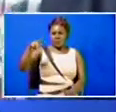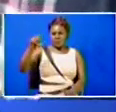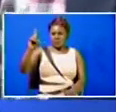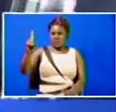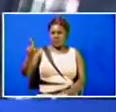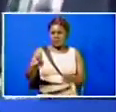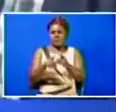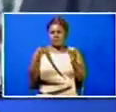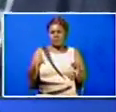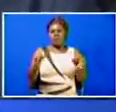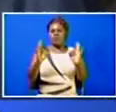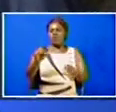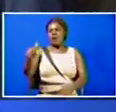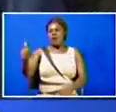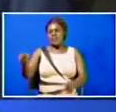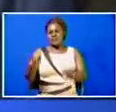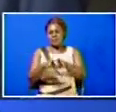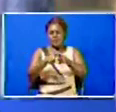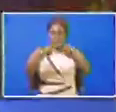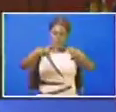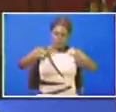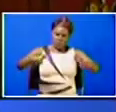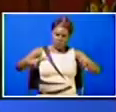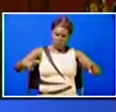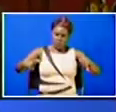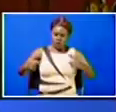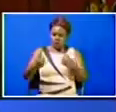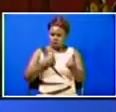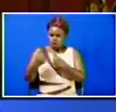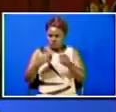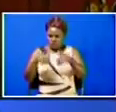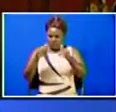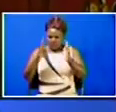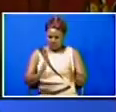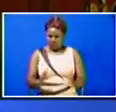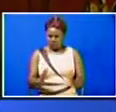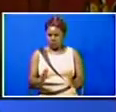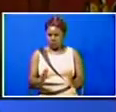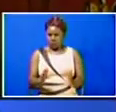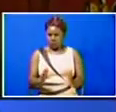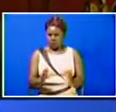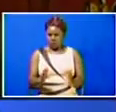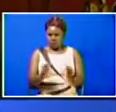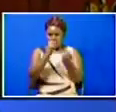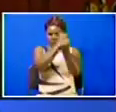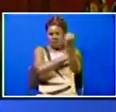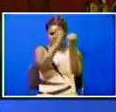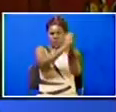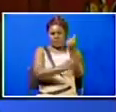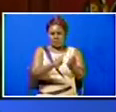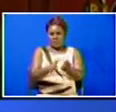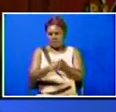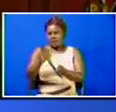59 other officials from NCPB are under preliminary investigations. We are talking of a farmer who only harvested maize